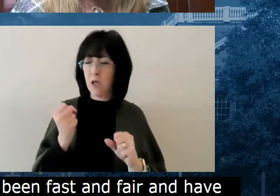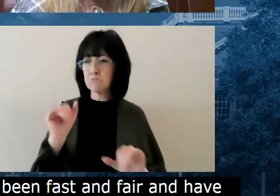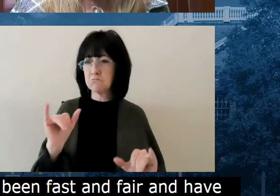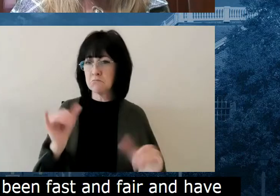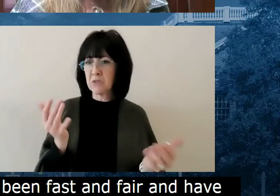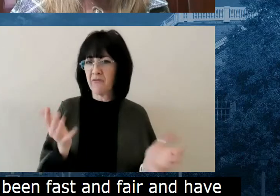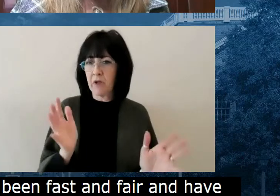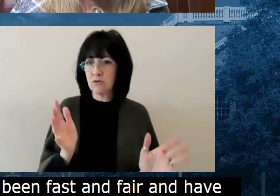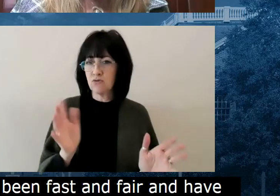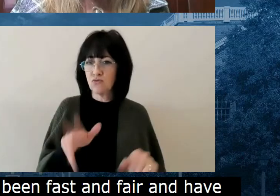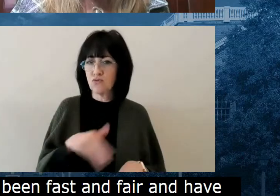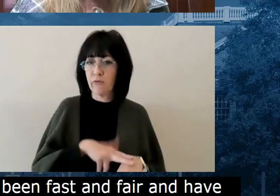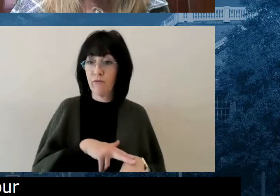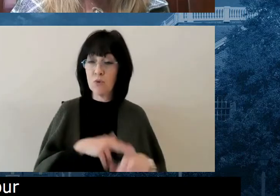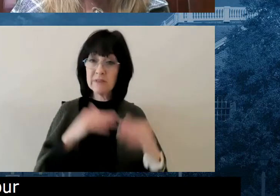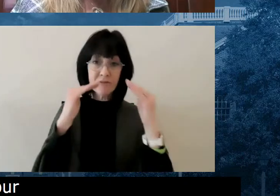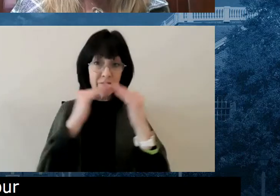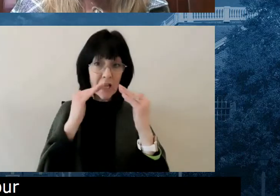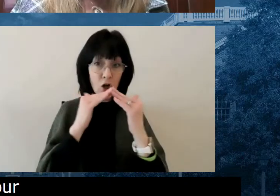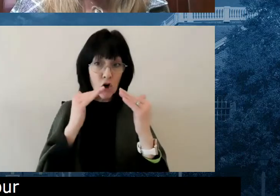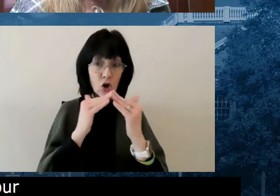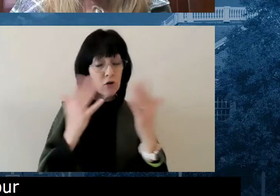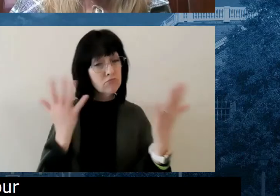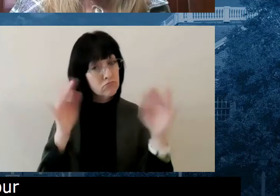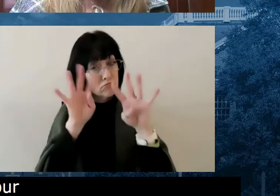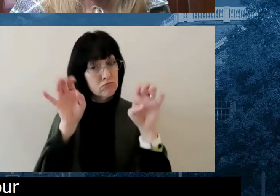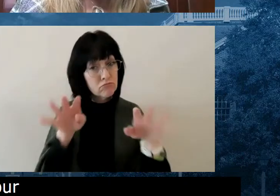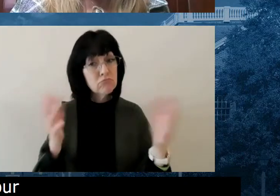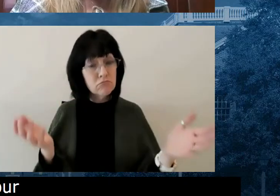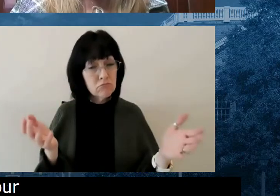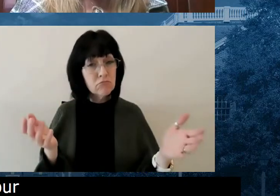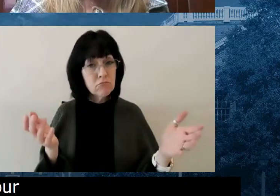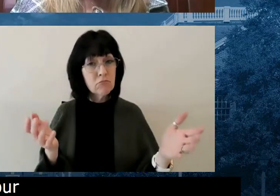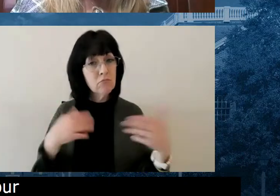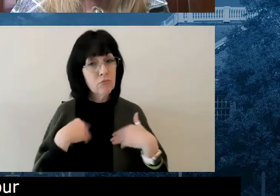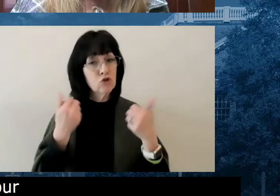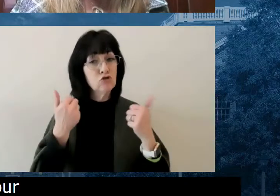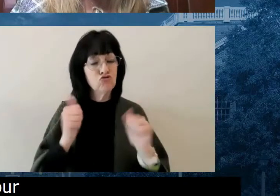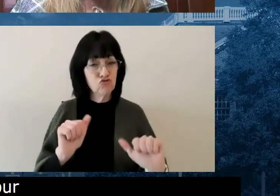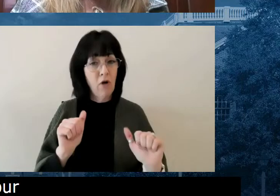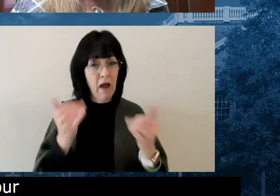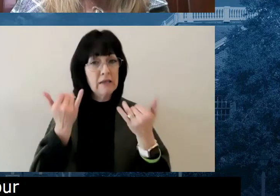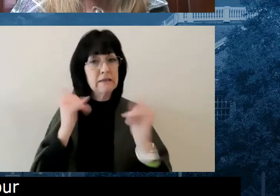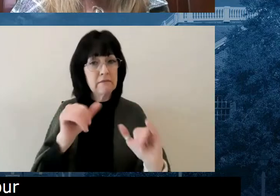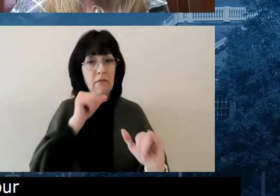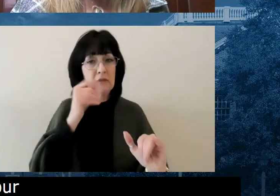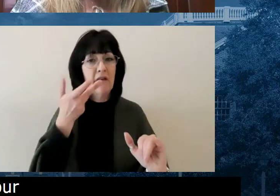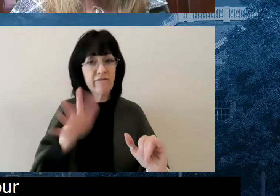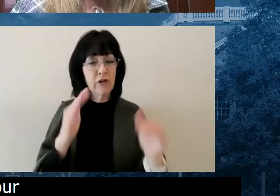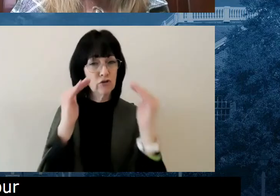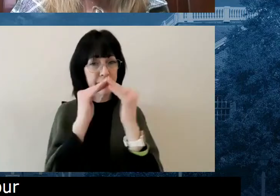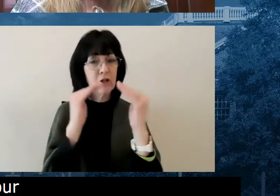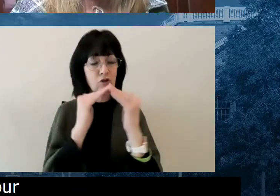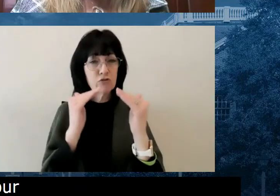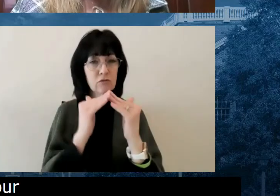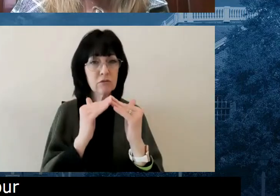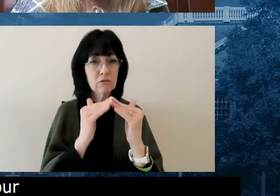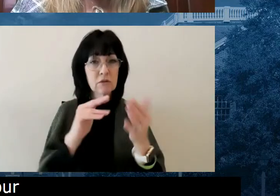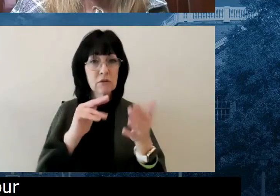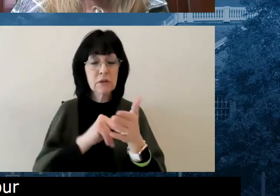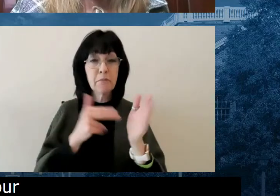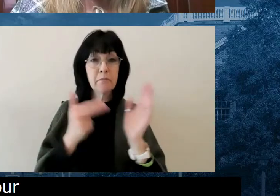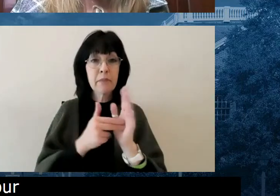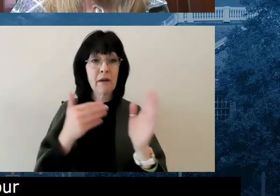of fair, and that's a function both of numbers. You know, when we have a large